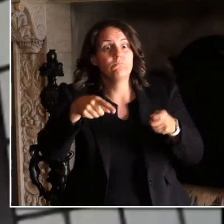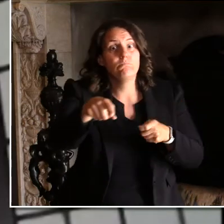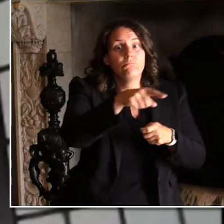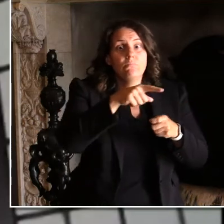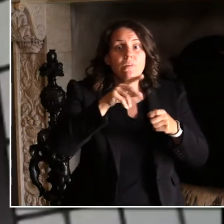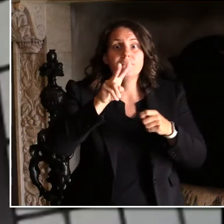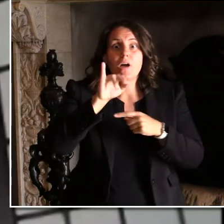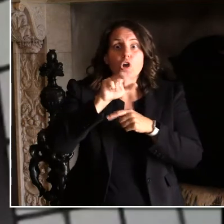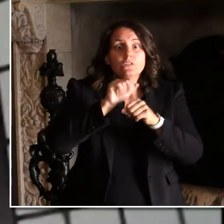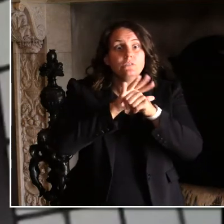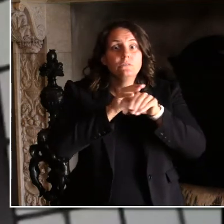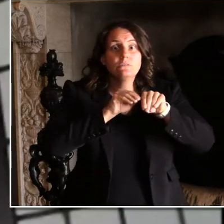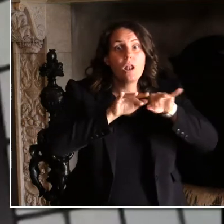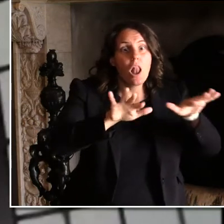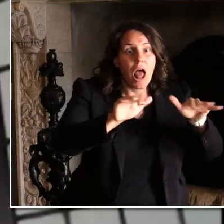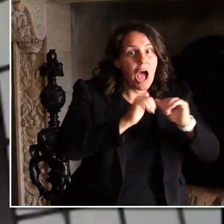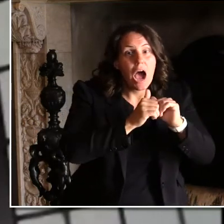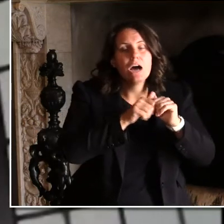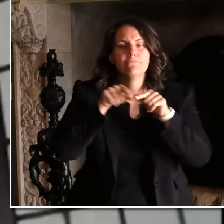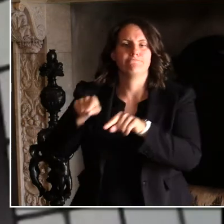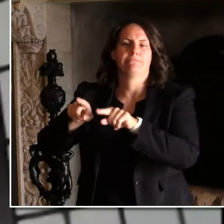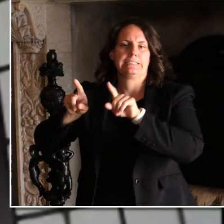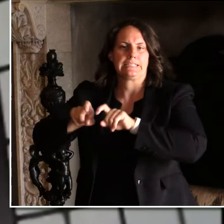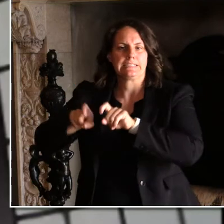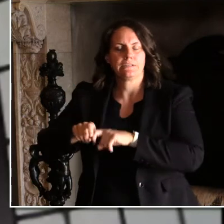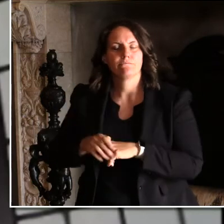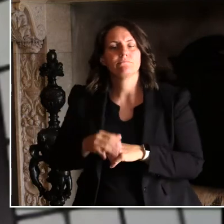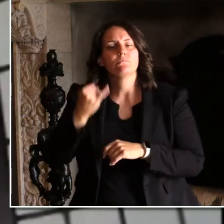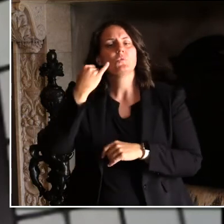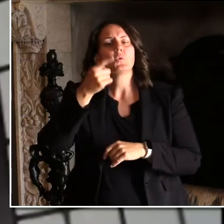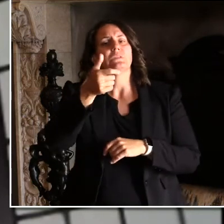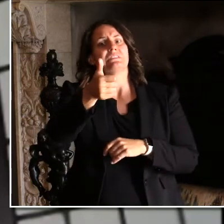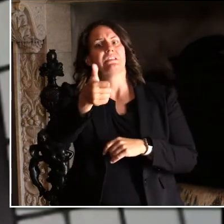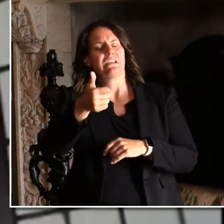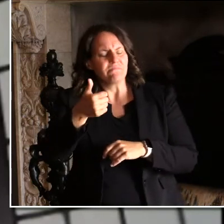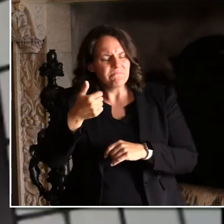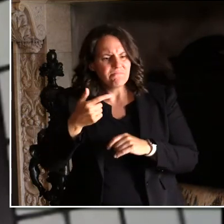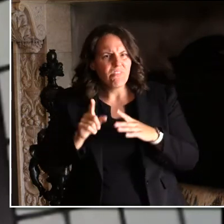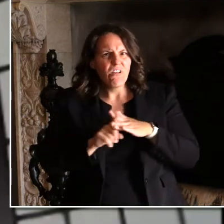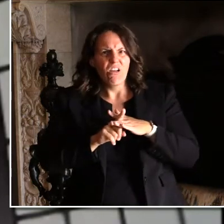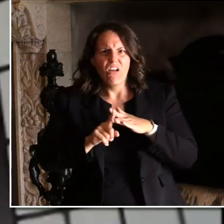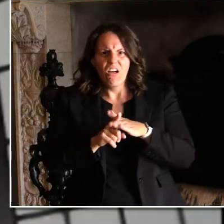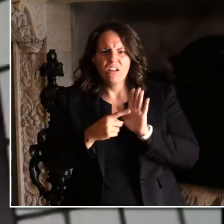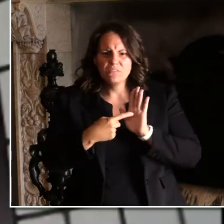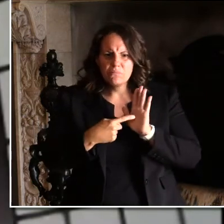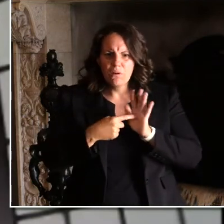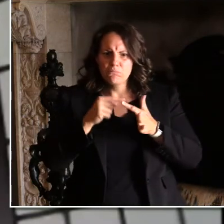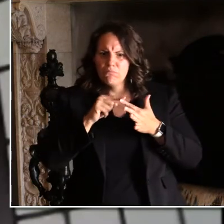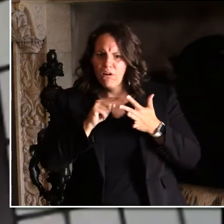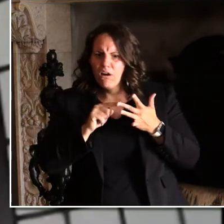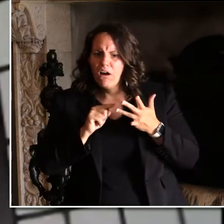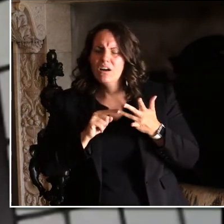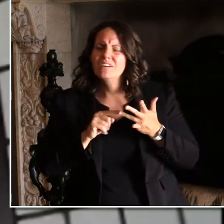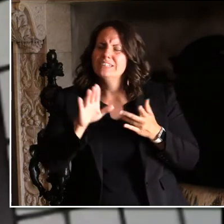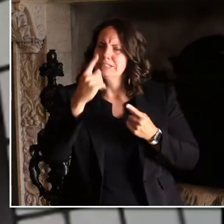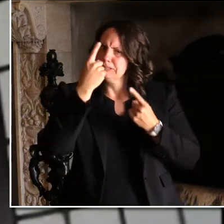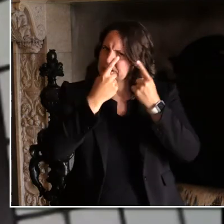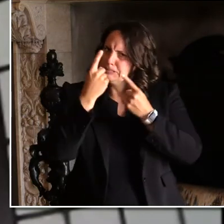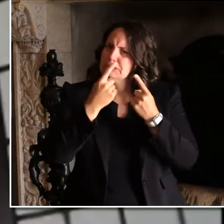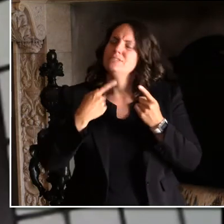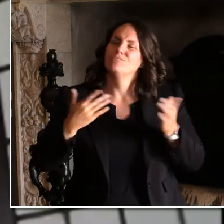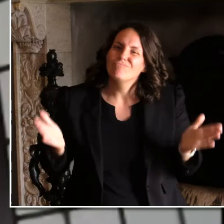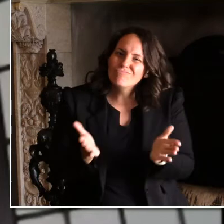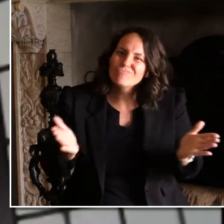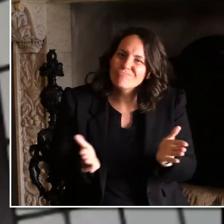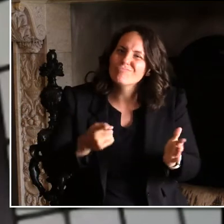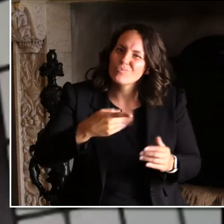symptoms or have been exposed to COVID-19, please consider getting tested. As part of our continued collaboration with the Wisconsin National Guard to